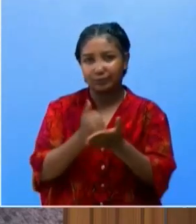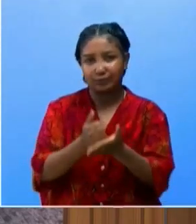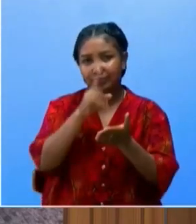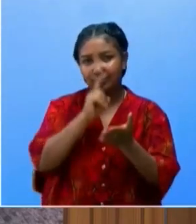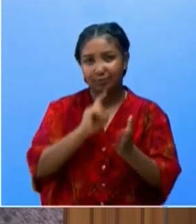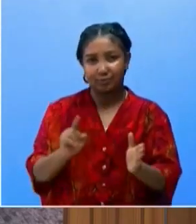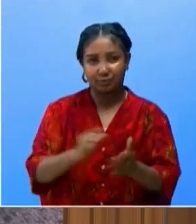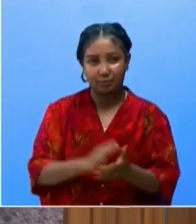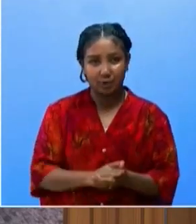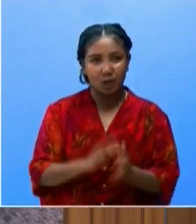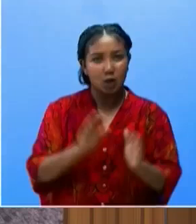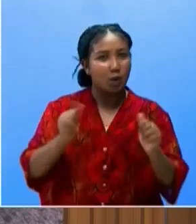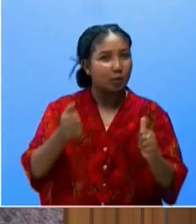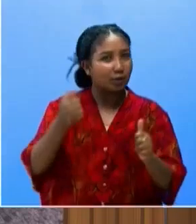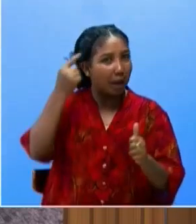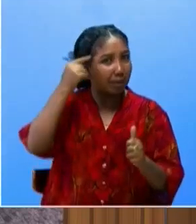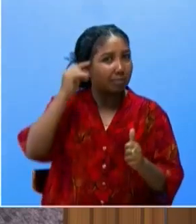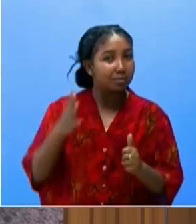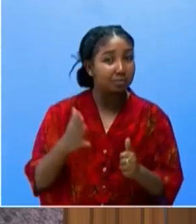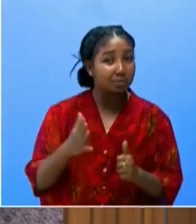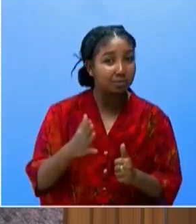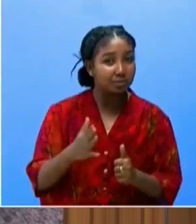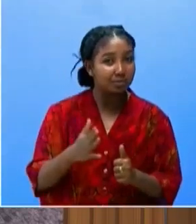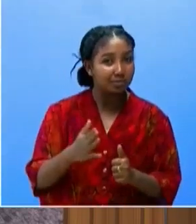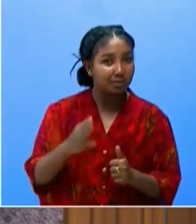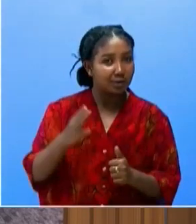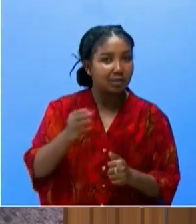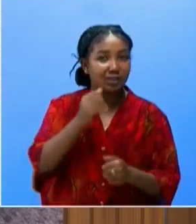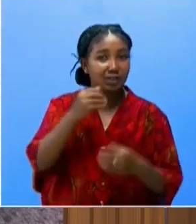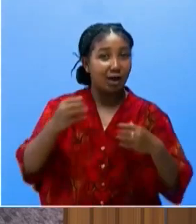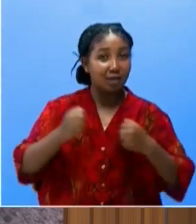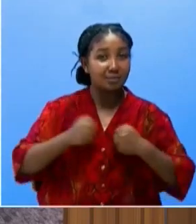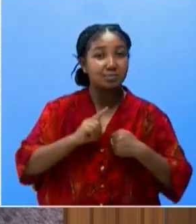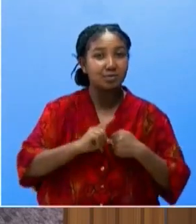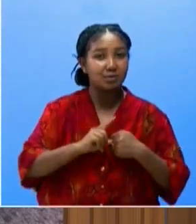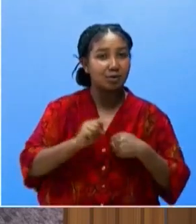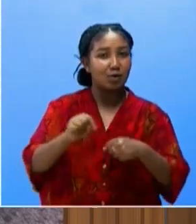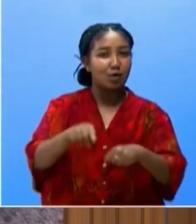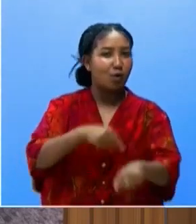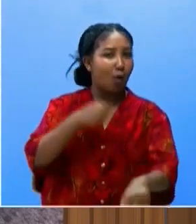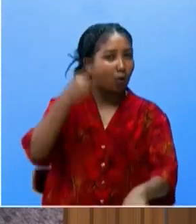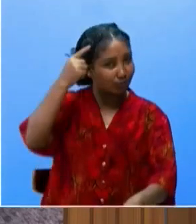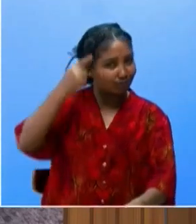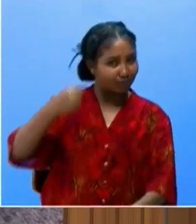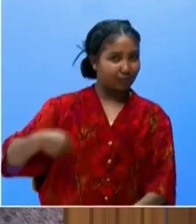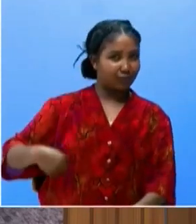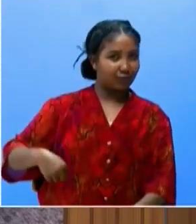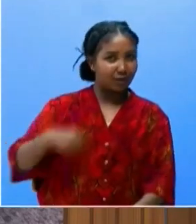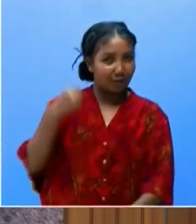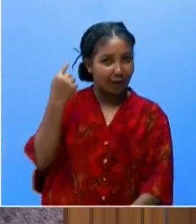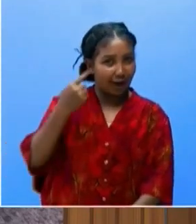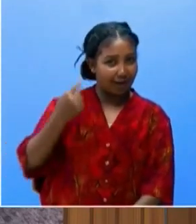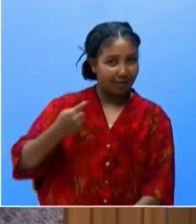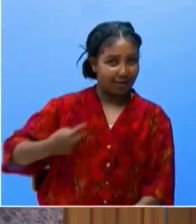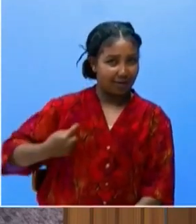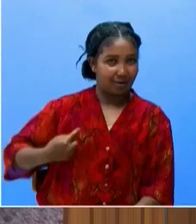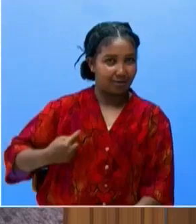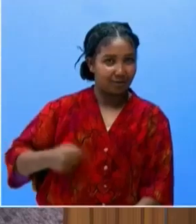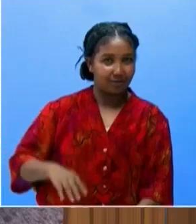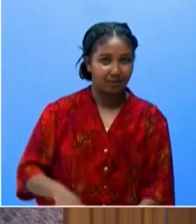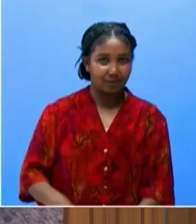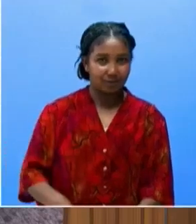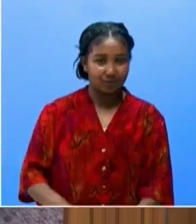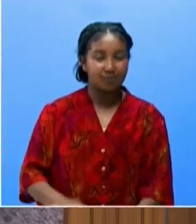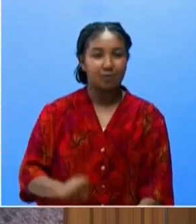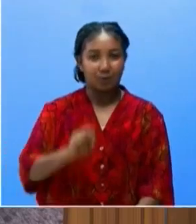okay. How about the hair? Yes, she has what? Long and curly.